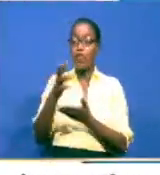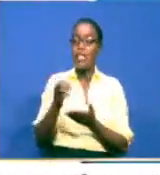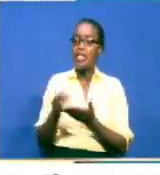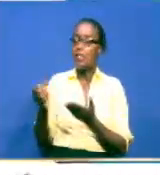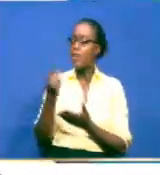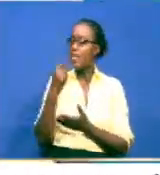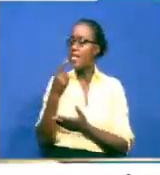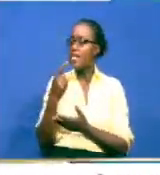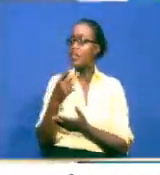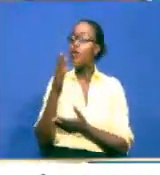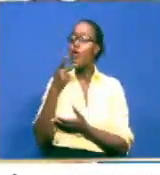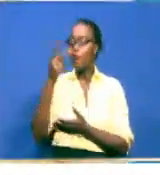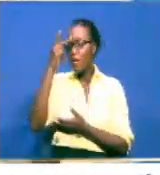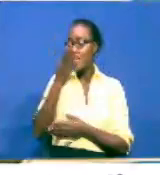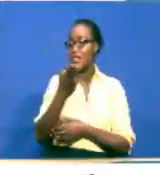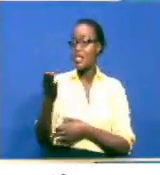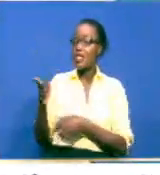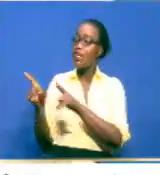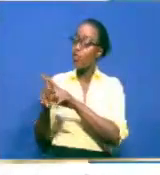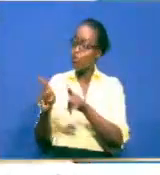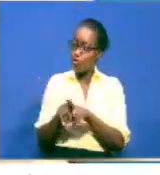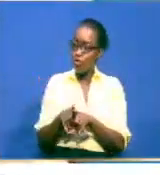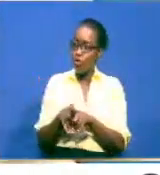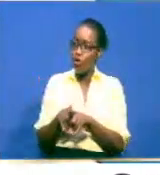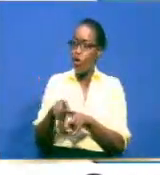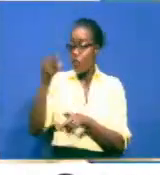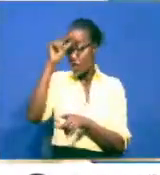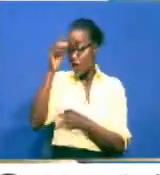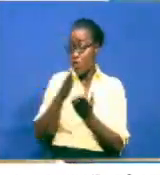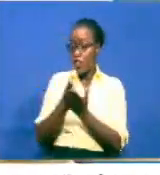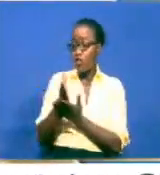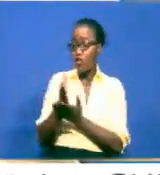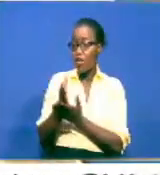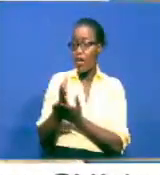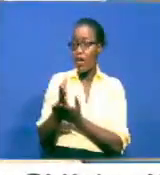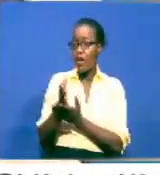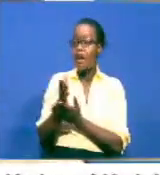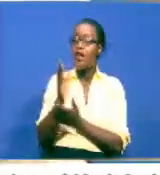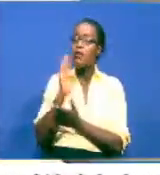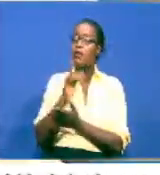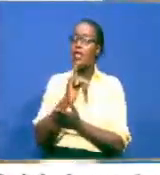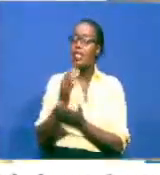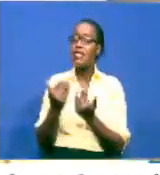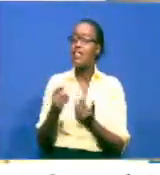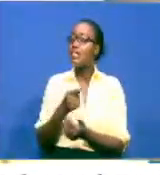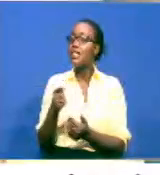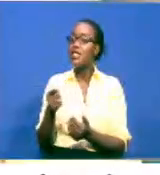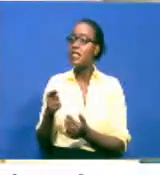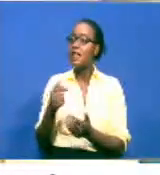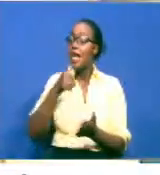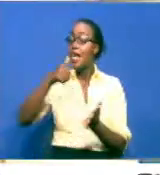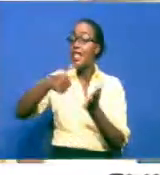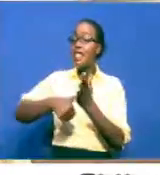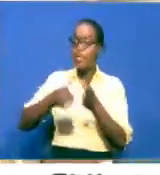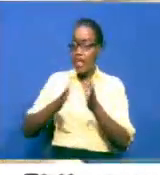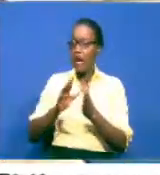to these parents. And also there's a need also for the government to ensure that the parents of these children have letters to